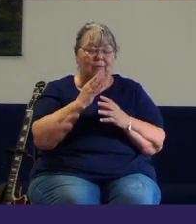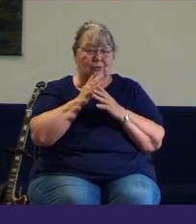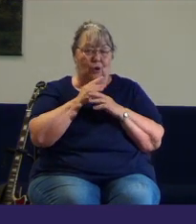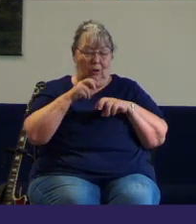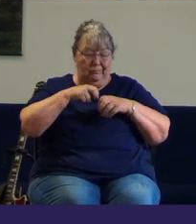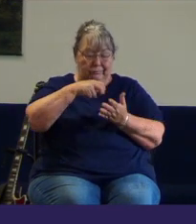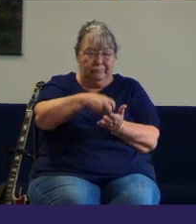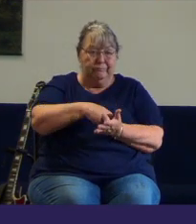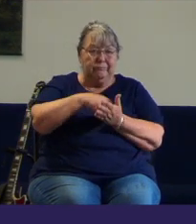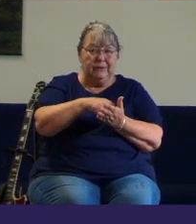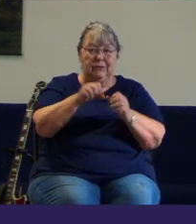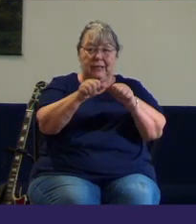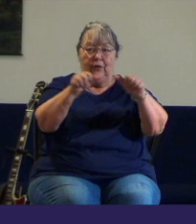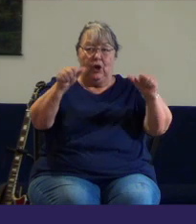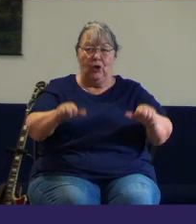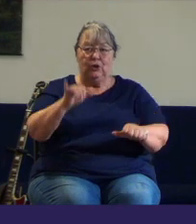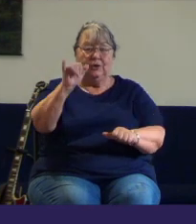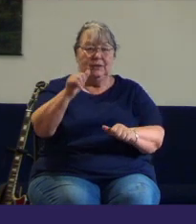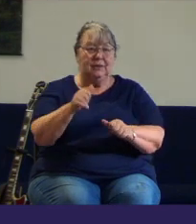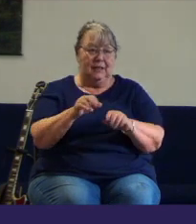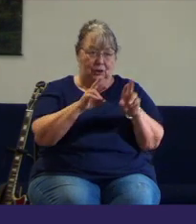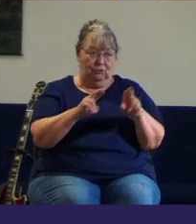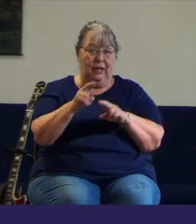want you to know that the altar is open. Amen.